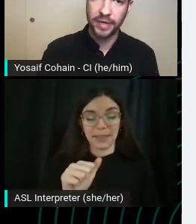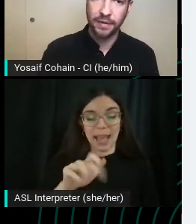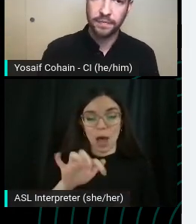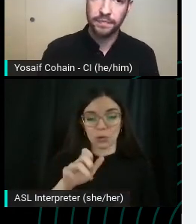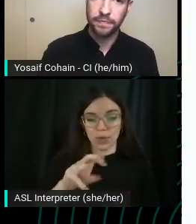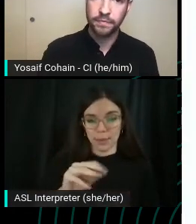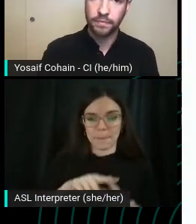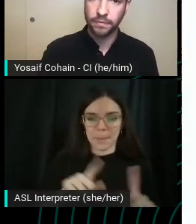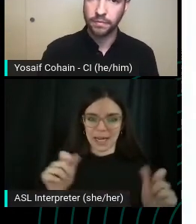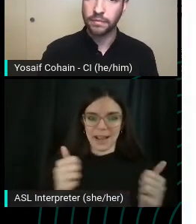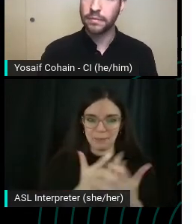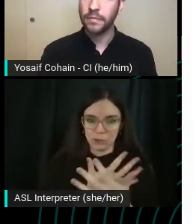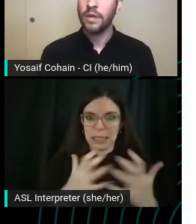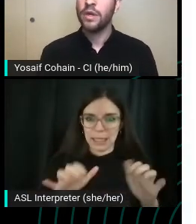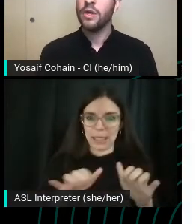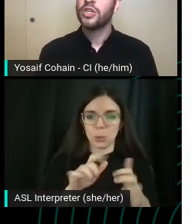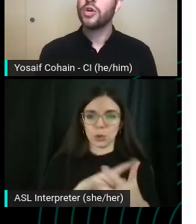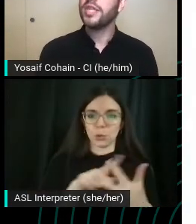they're doing.